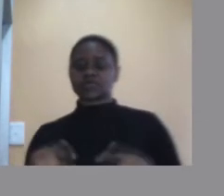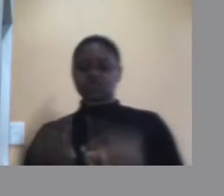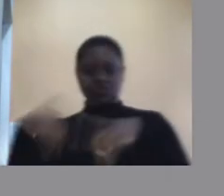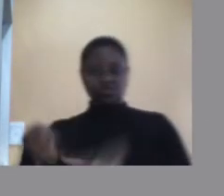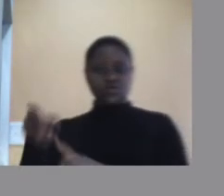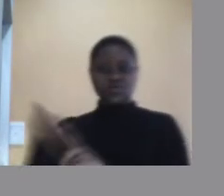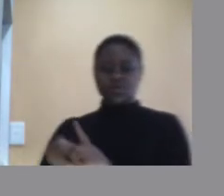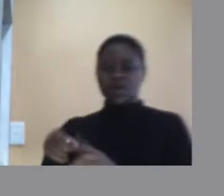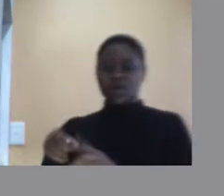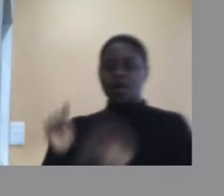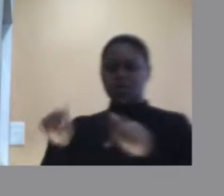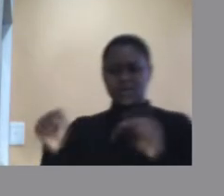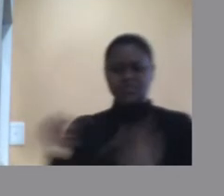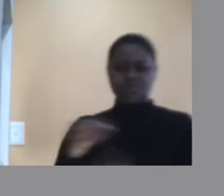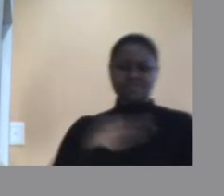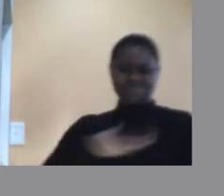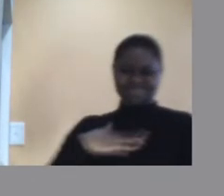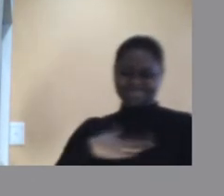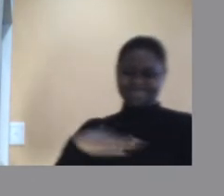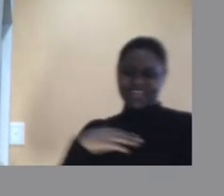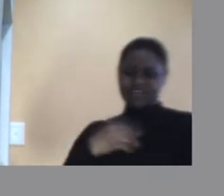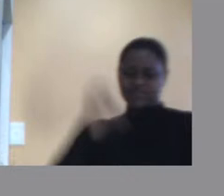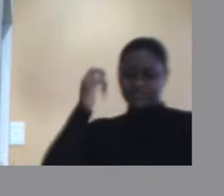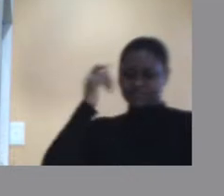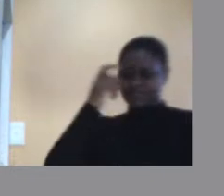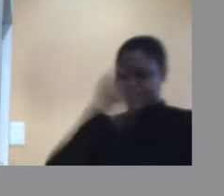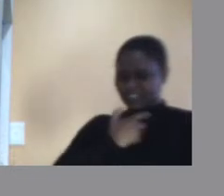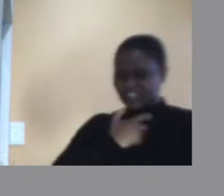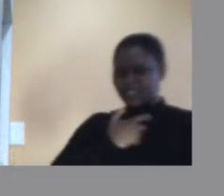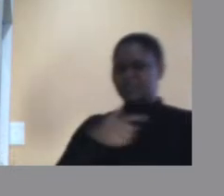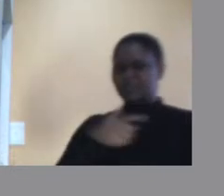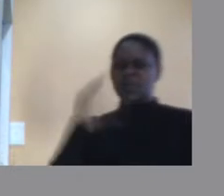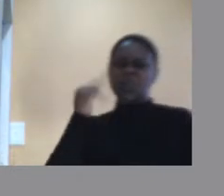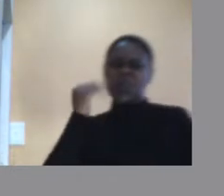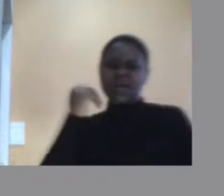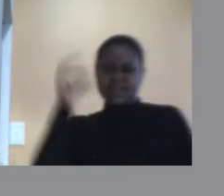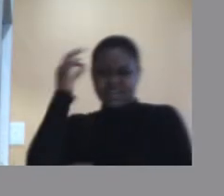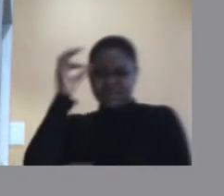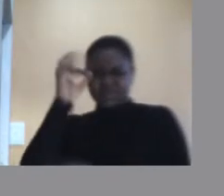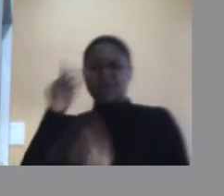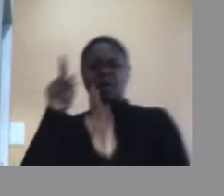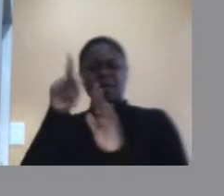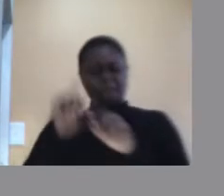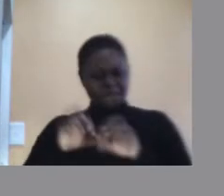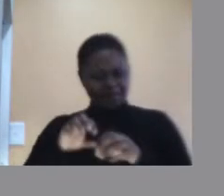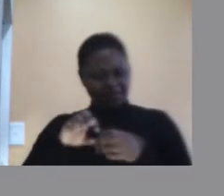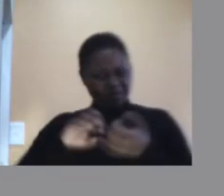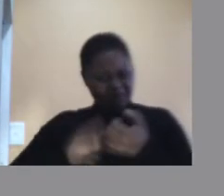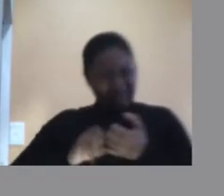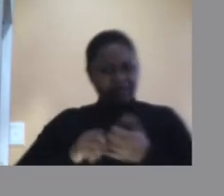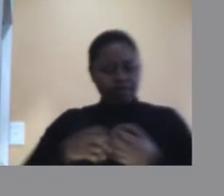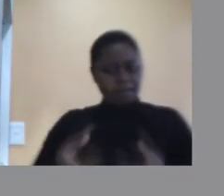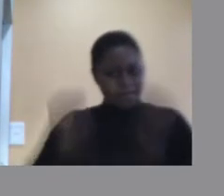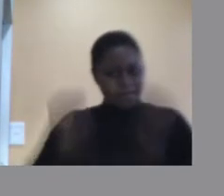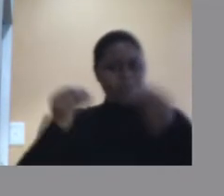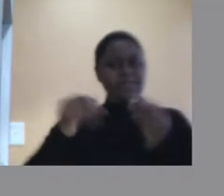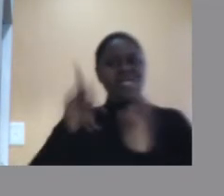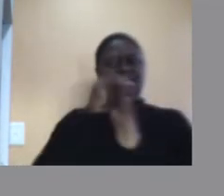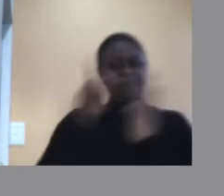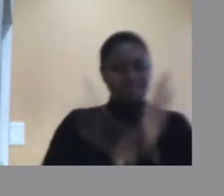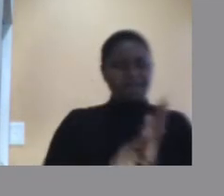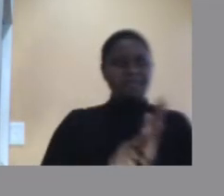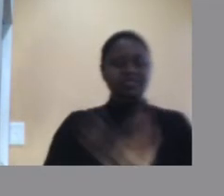must also not be ashamed, just like the white government, to pursue policies that will favor black farmers and